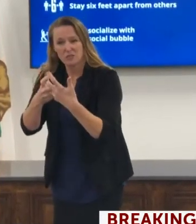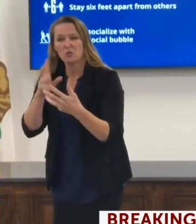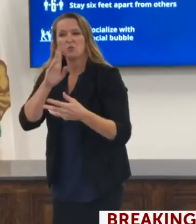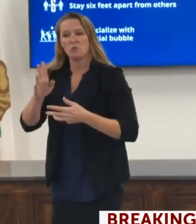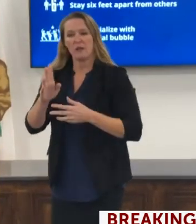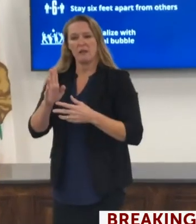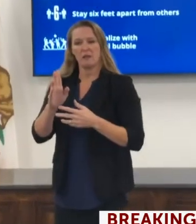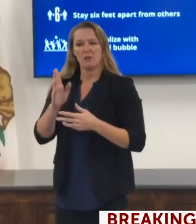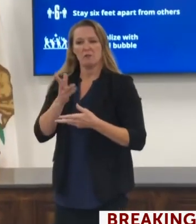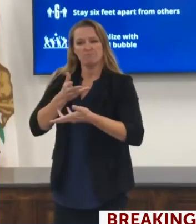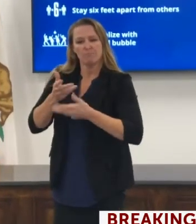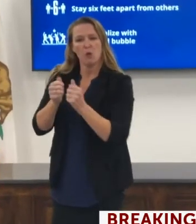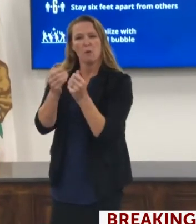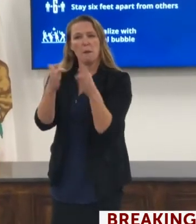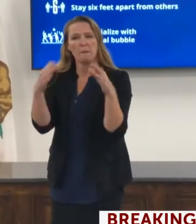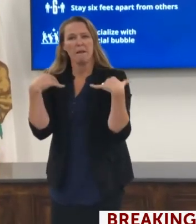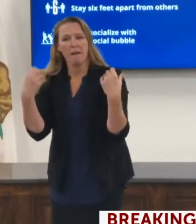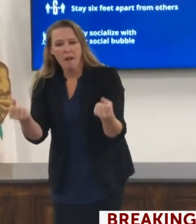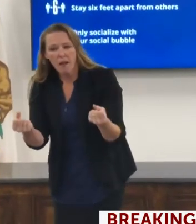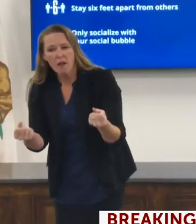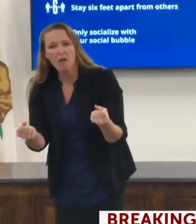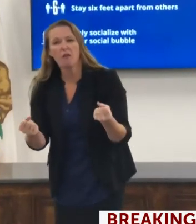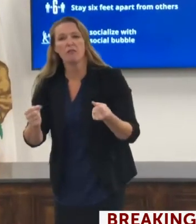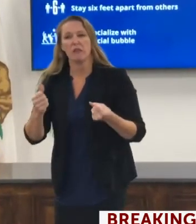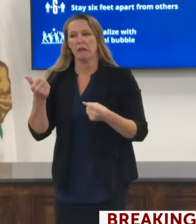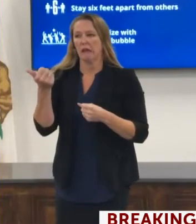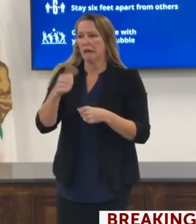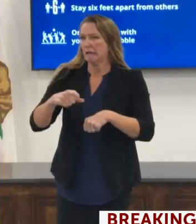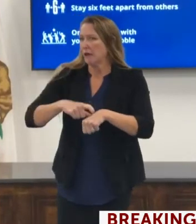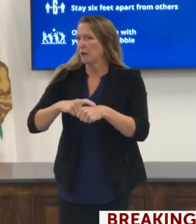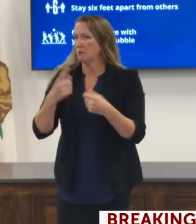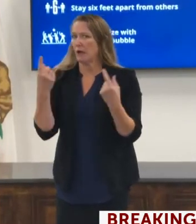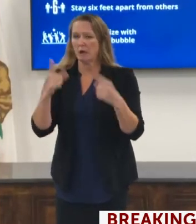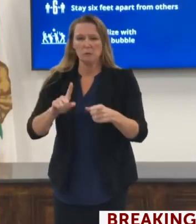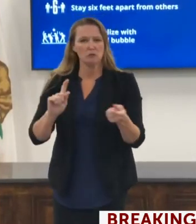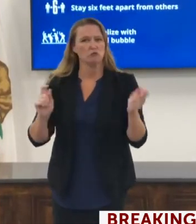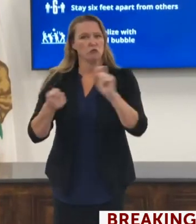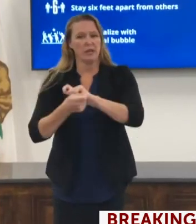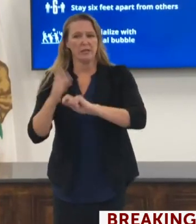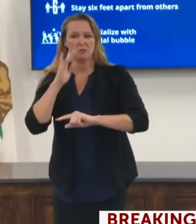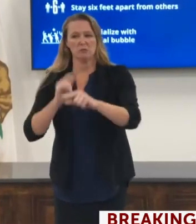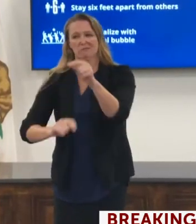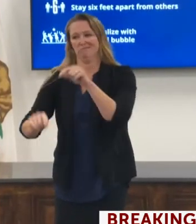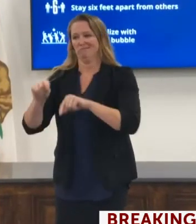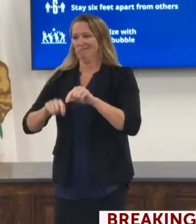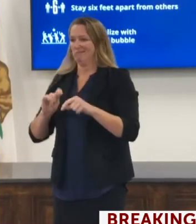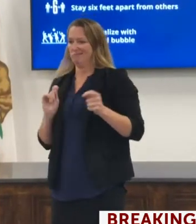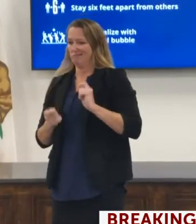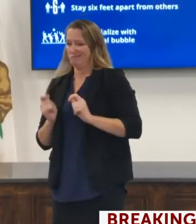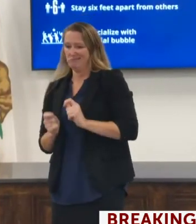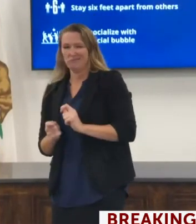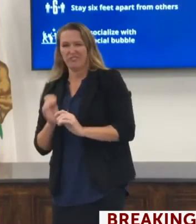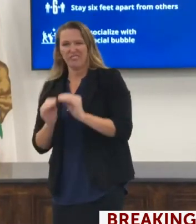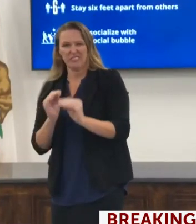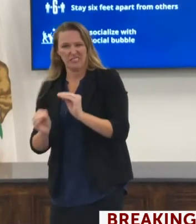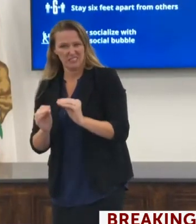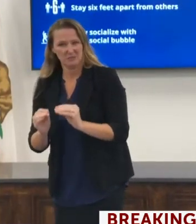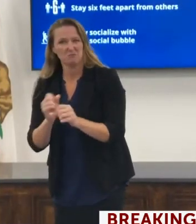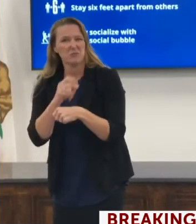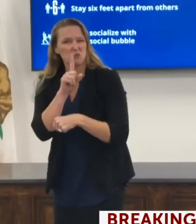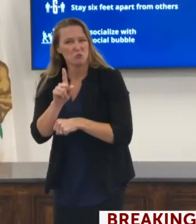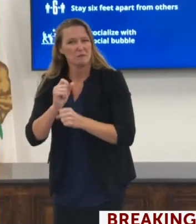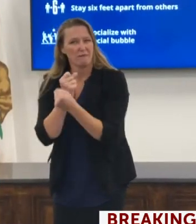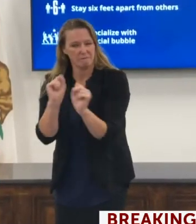change and take appropriate steps to ensure safety. The County Public Health Department continues to work